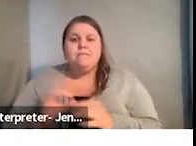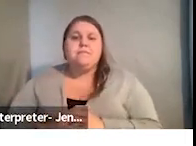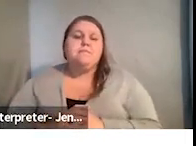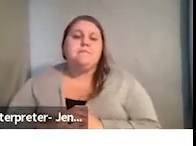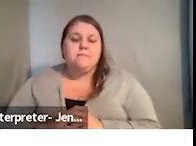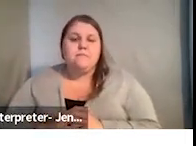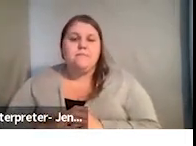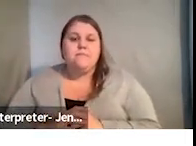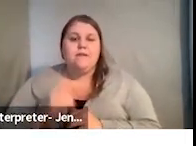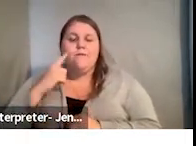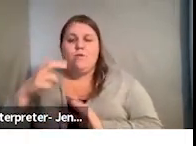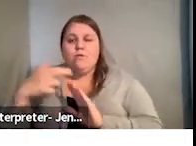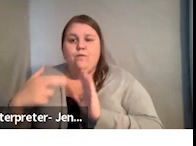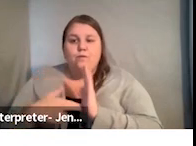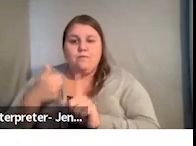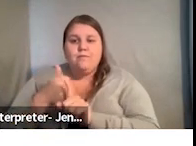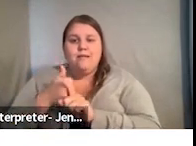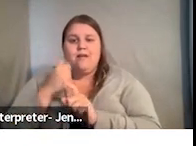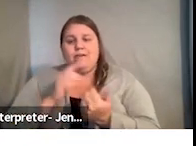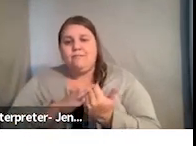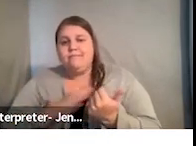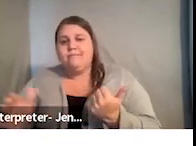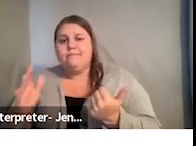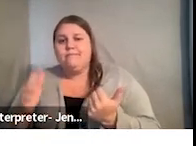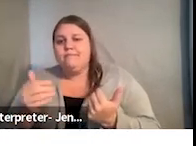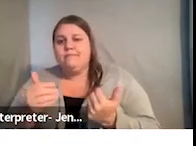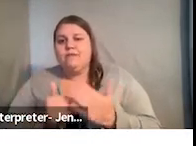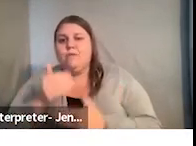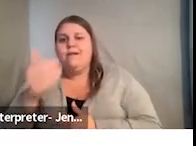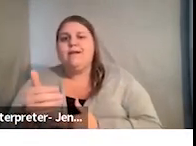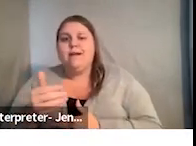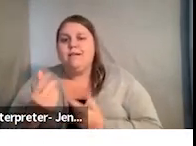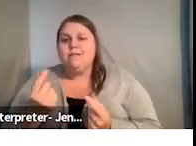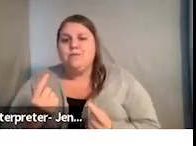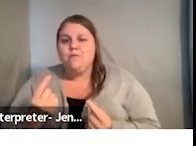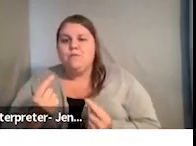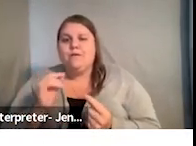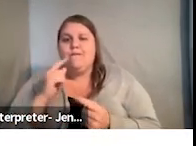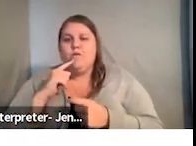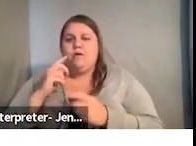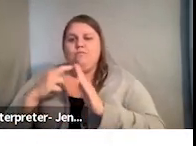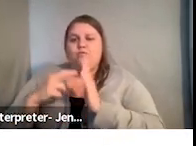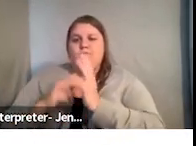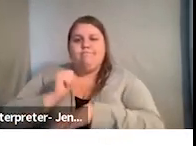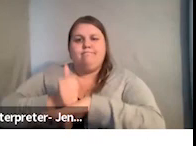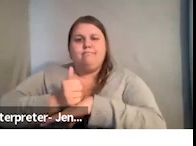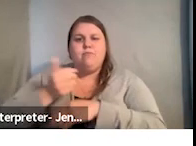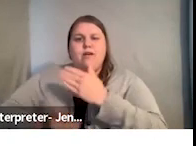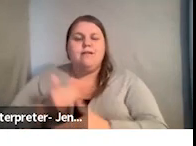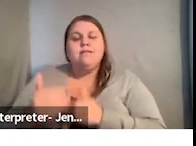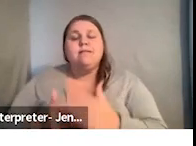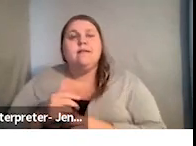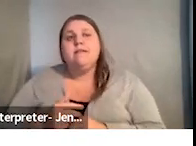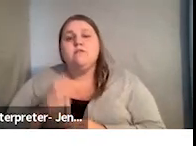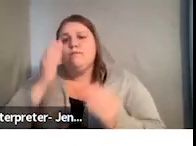those rules and moving forward in the next step of the rule making process. So I just really wanted to